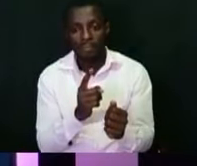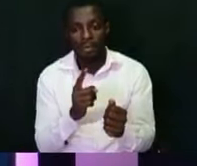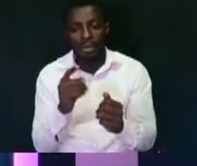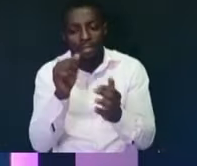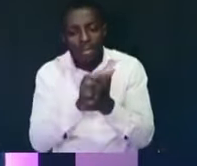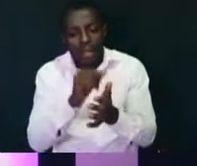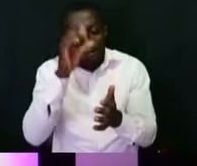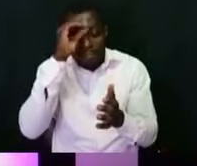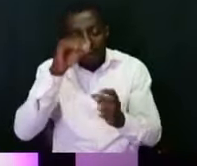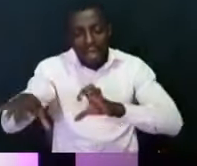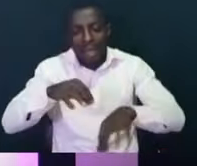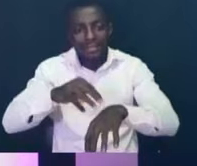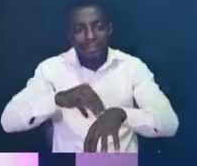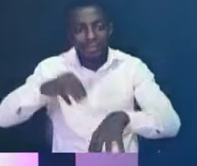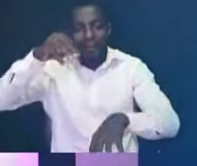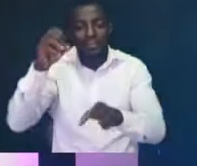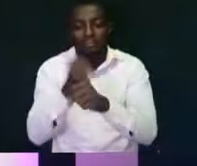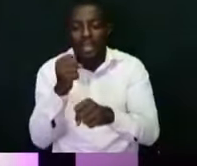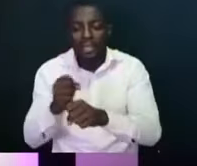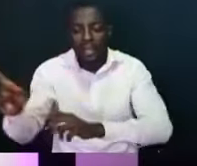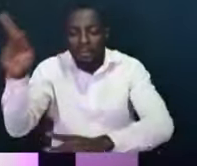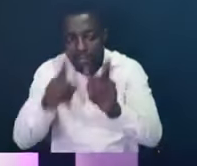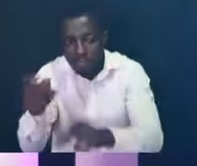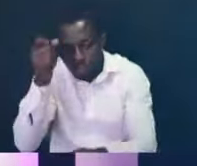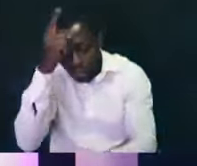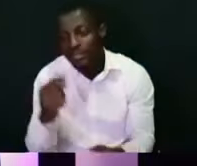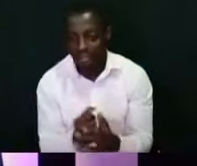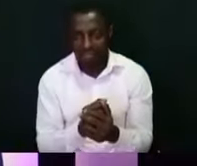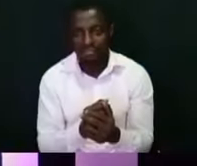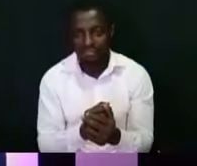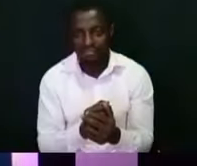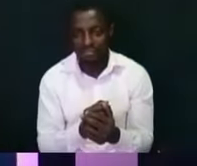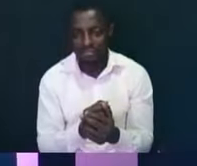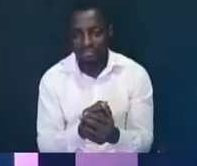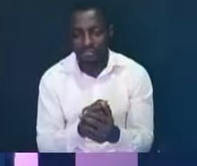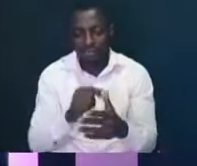aery word there that begins the verse 12 is B